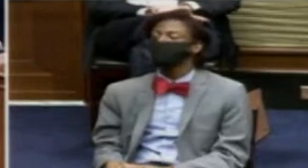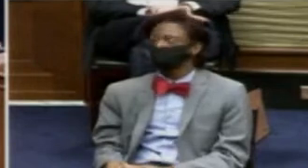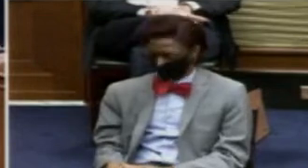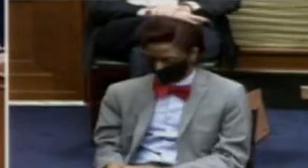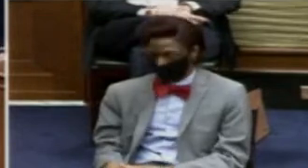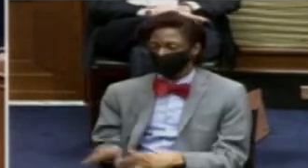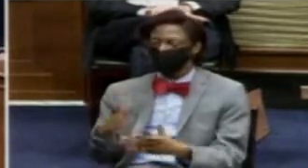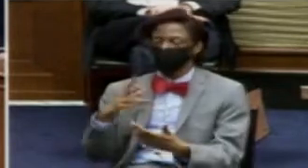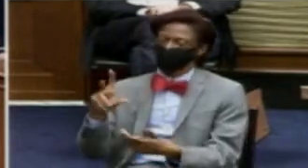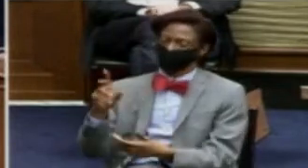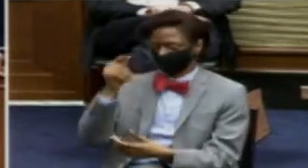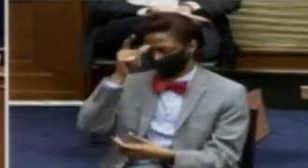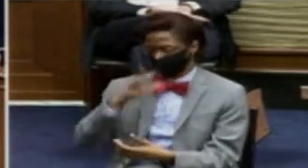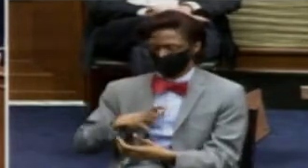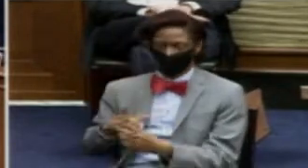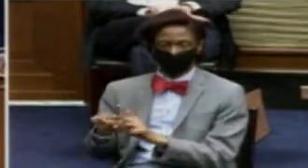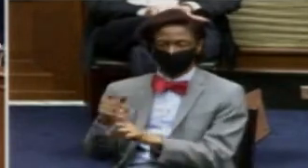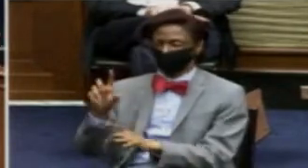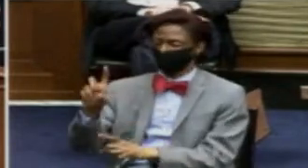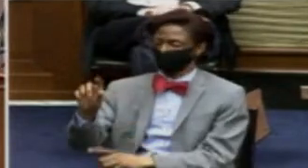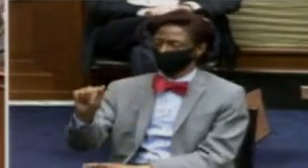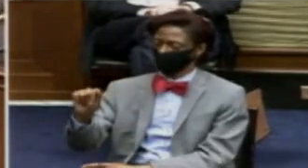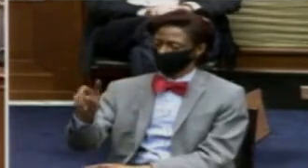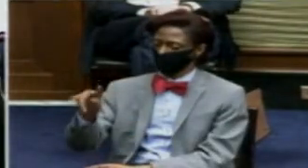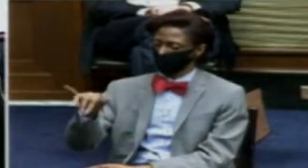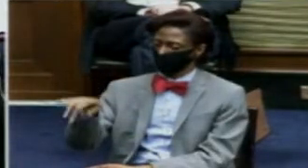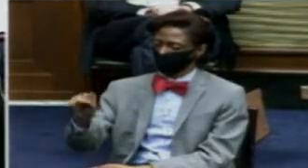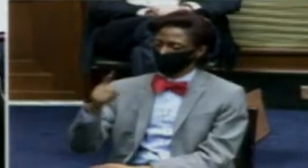Davis, is recognized for 5 minutes. Mr. Davis.